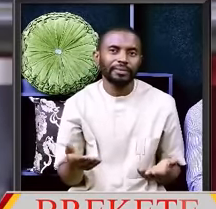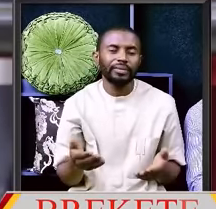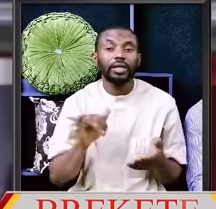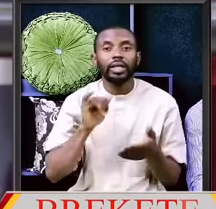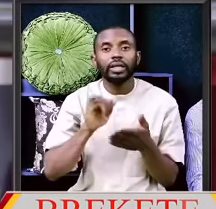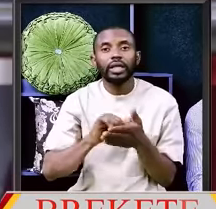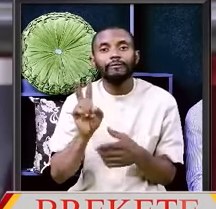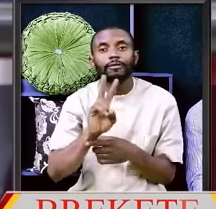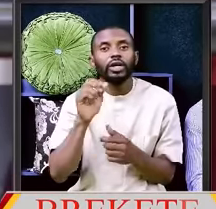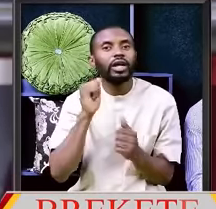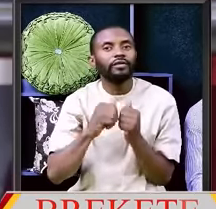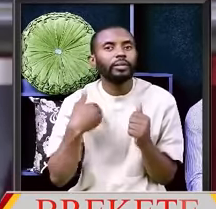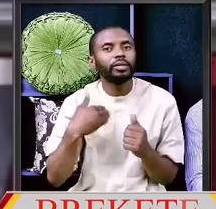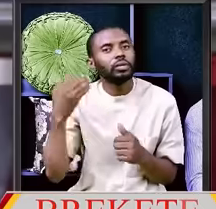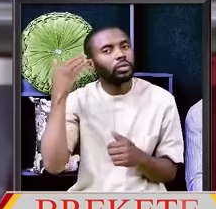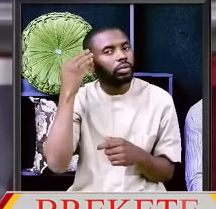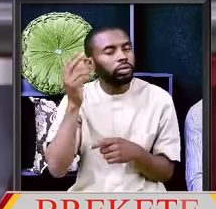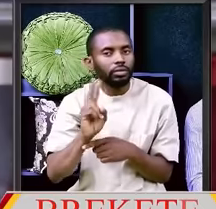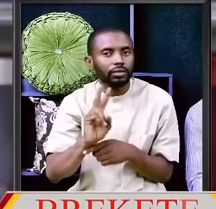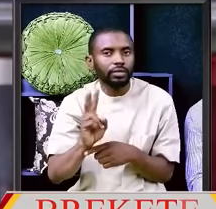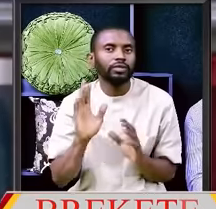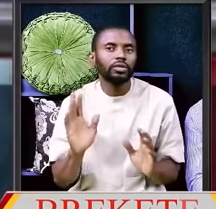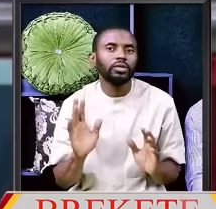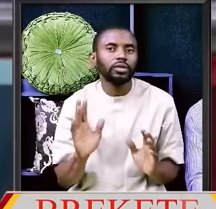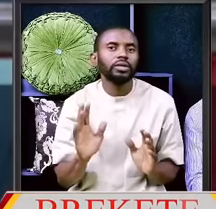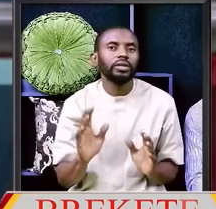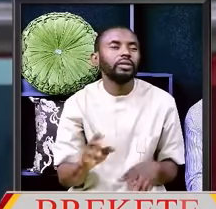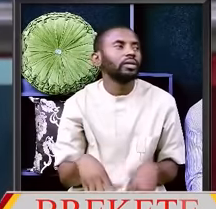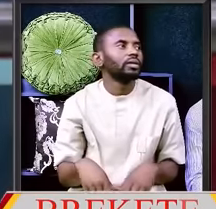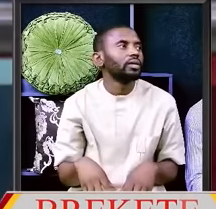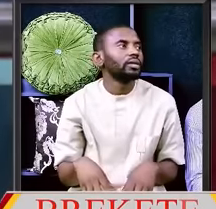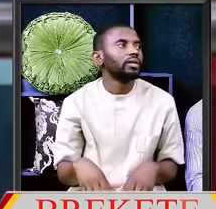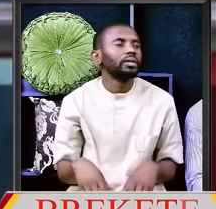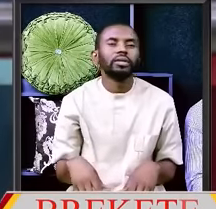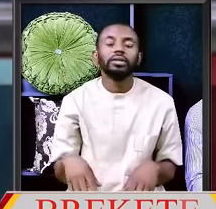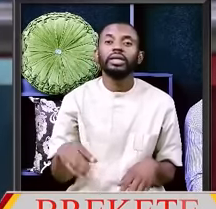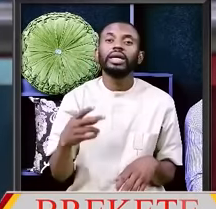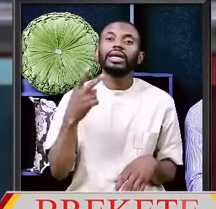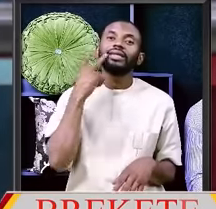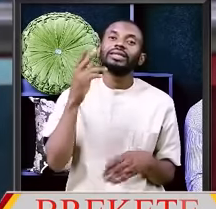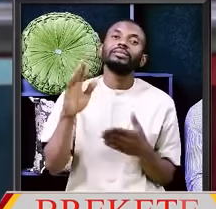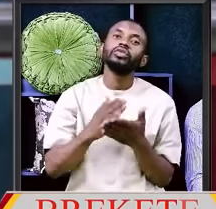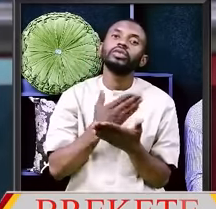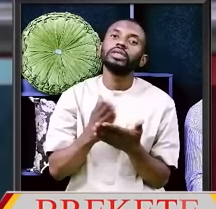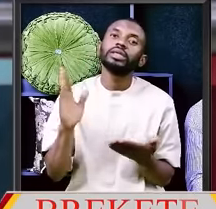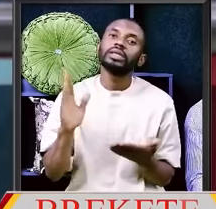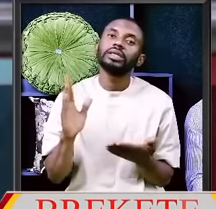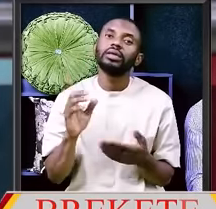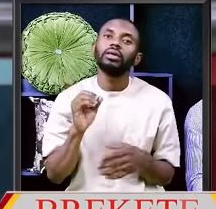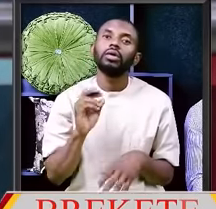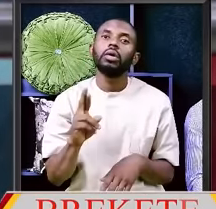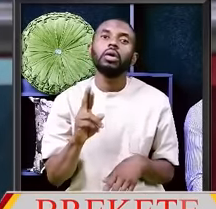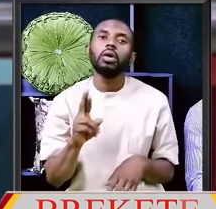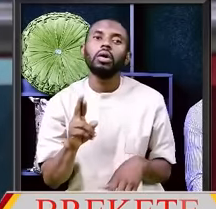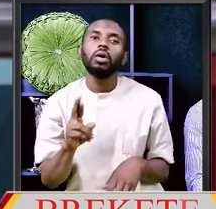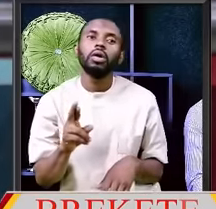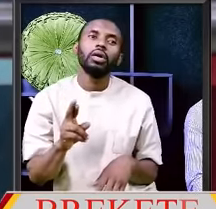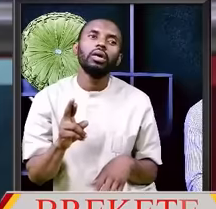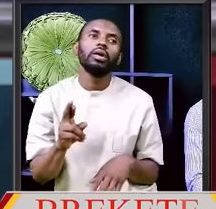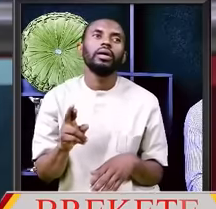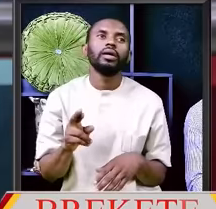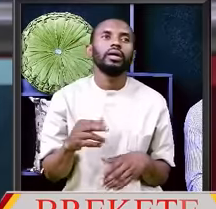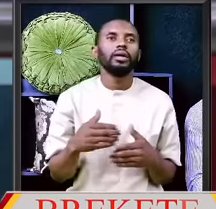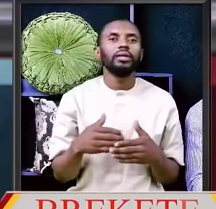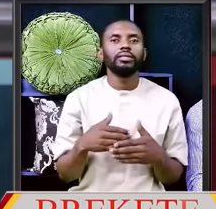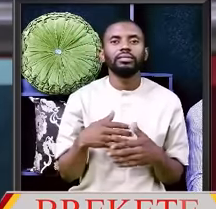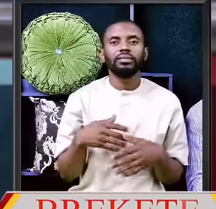That one is everybody know the video. But Mama Mohbad’s said, it's why a full of their shit. Is it music? And after